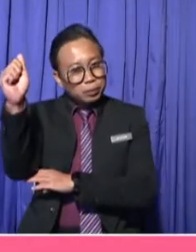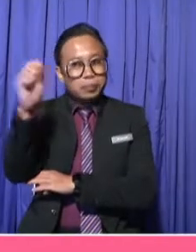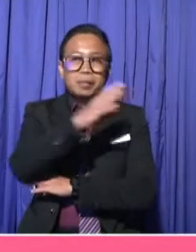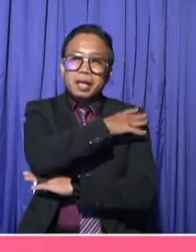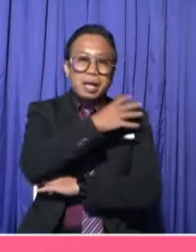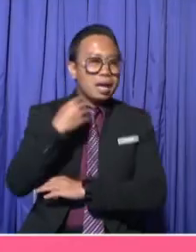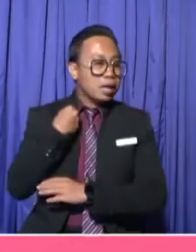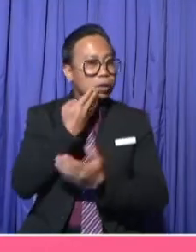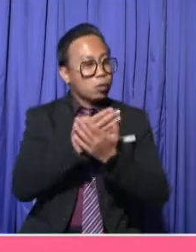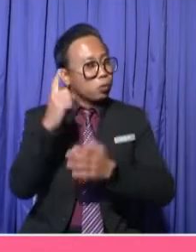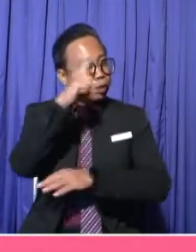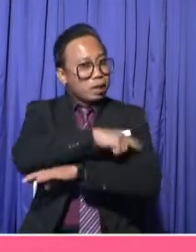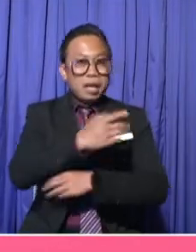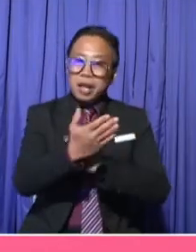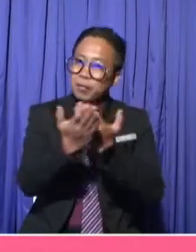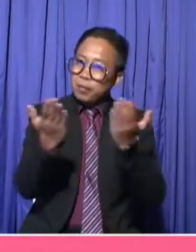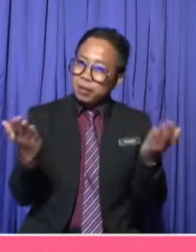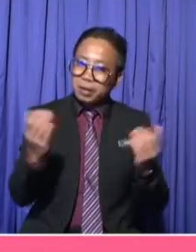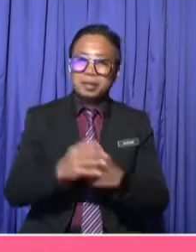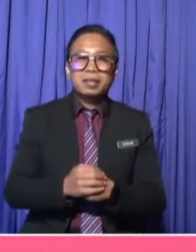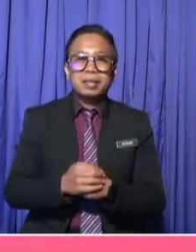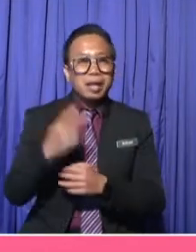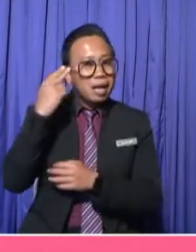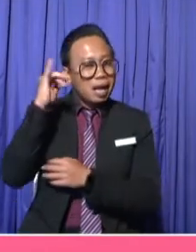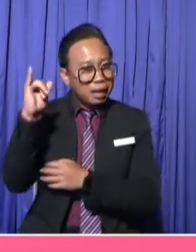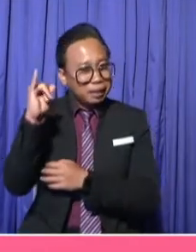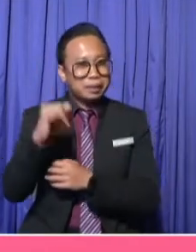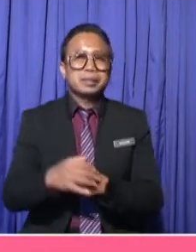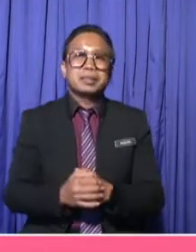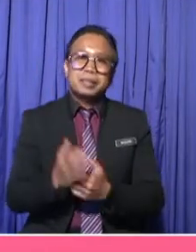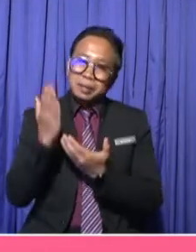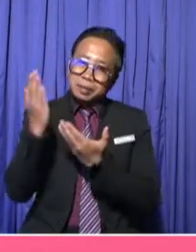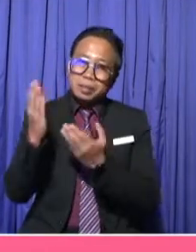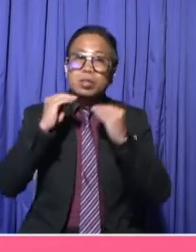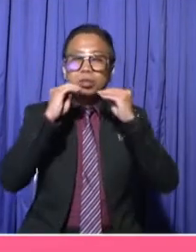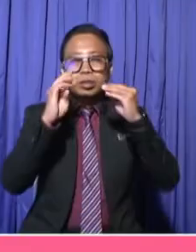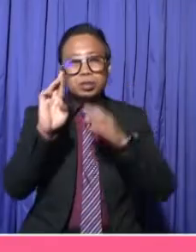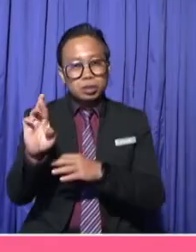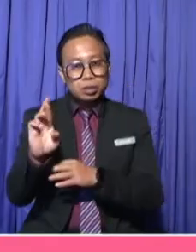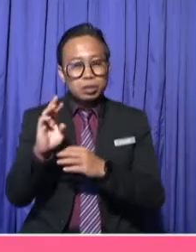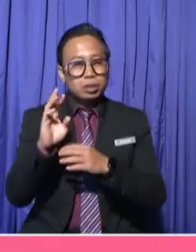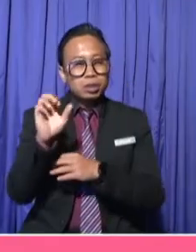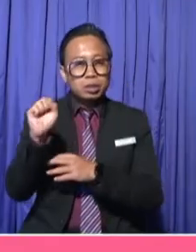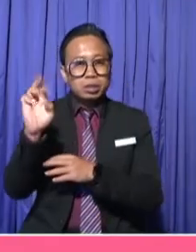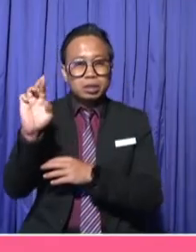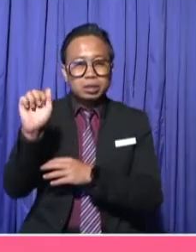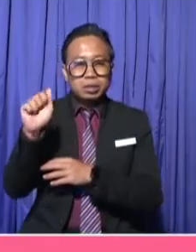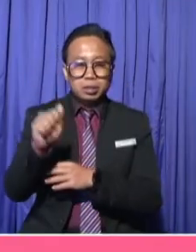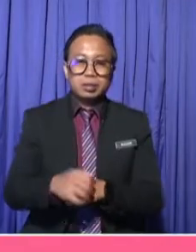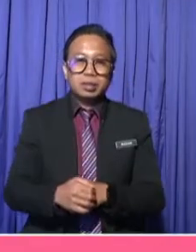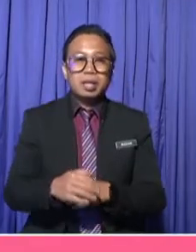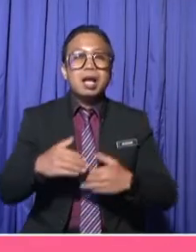Assalamualaikum and good day everyone. Hi, it's me, Teacher Asra. How are you